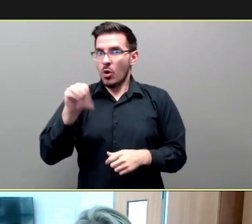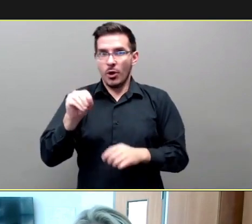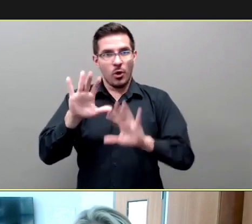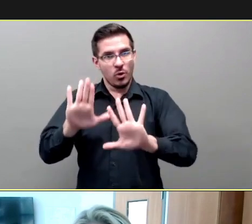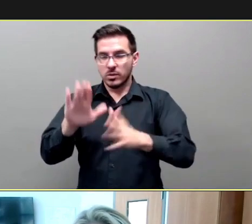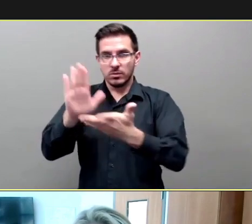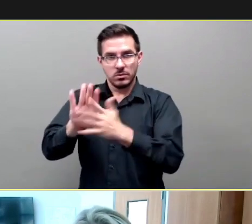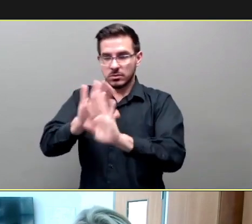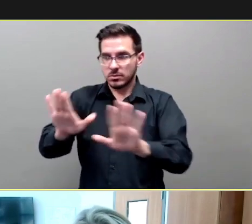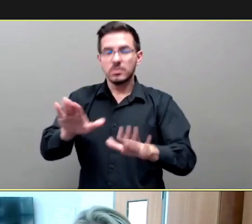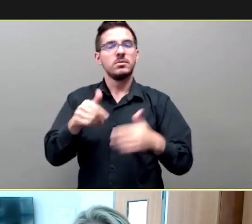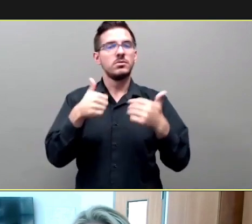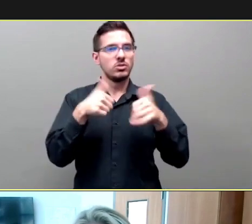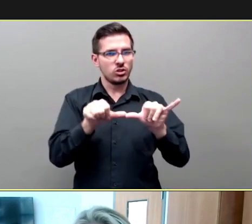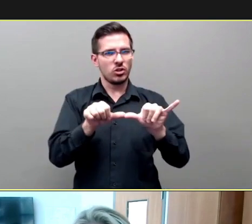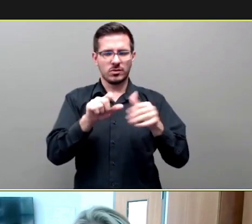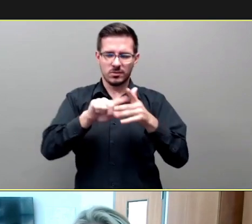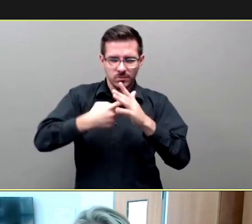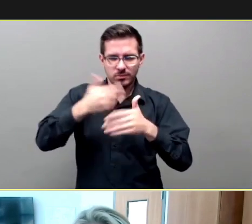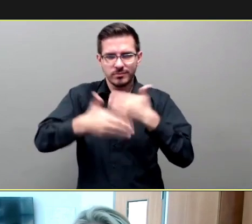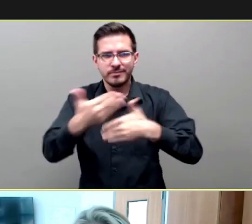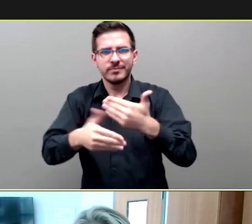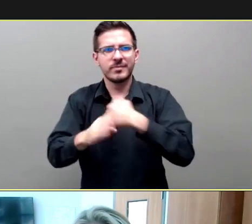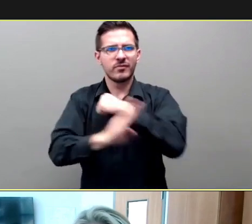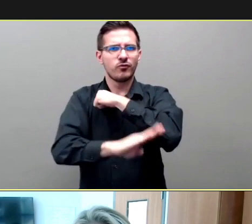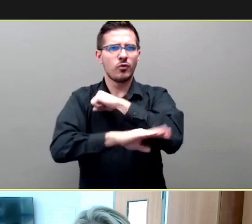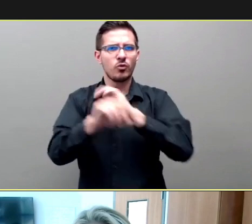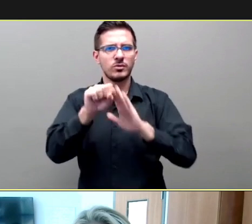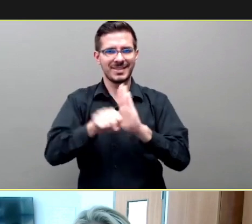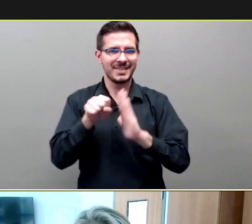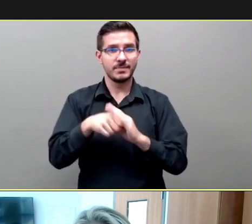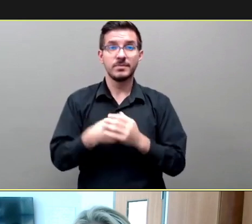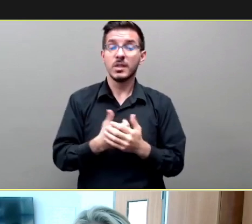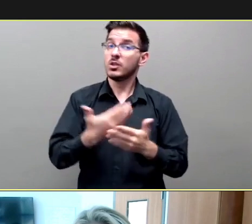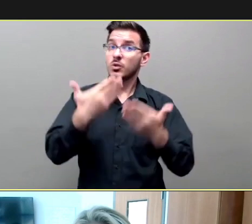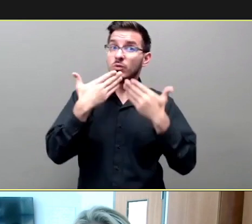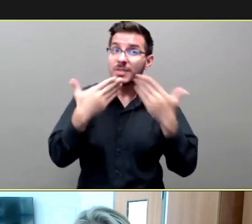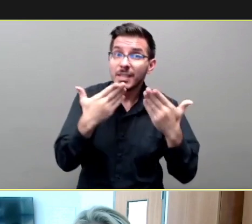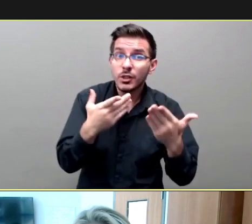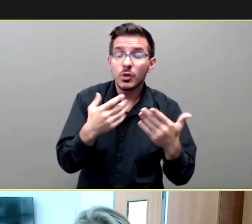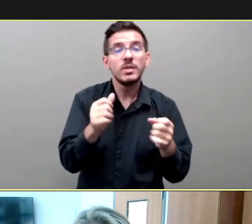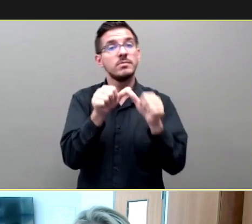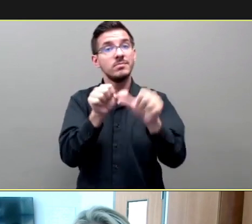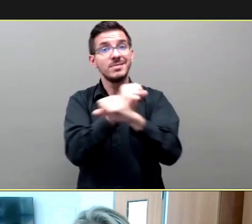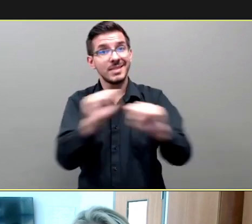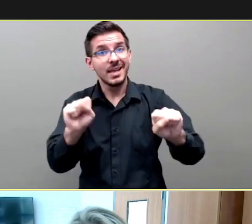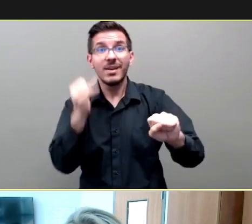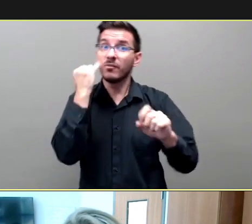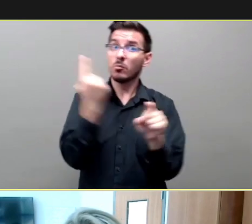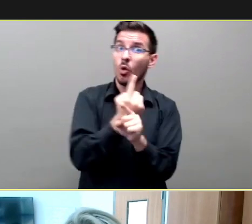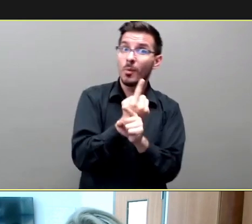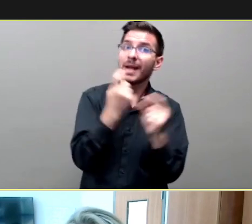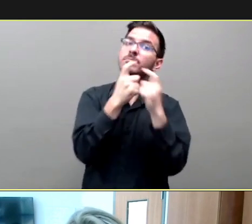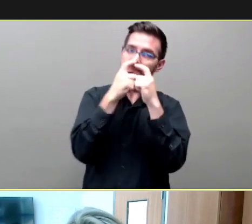into the fall season. So thanks to all of you. Be safe. Wear your mask when it's appropriate